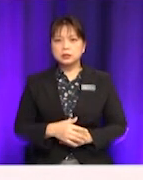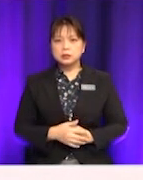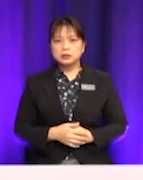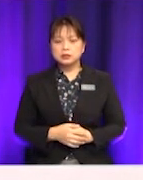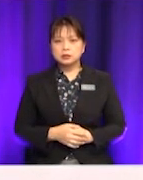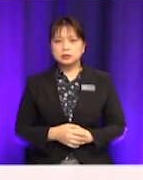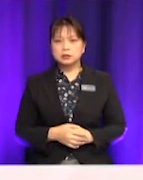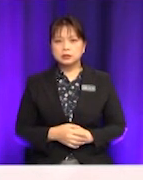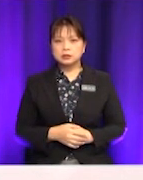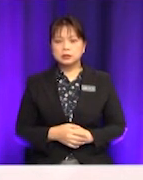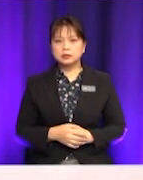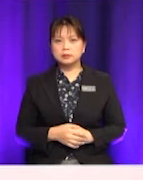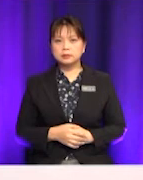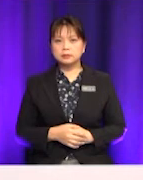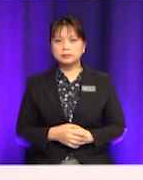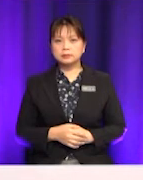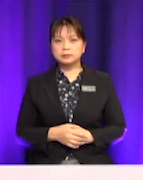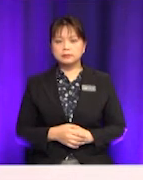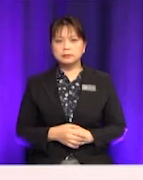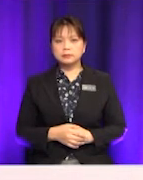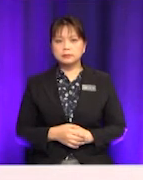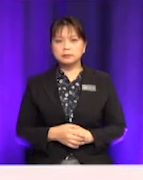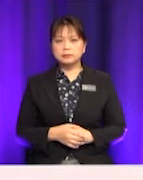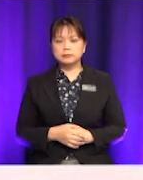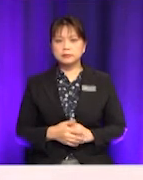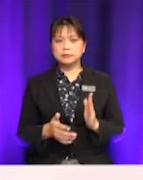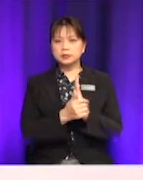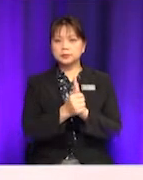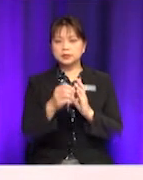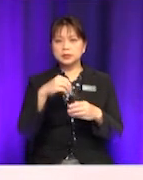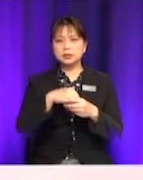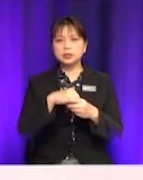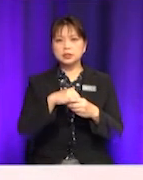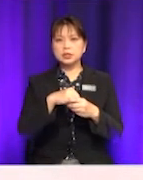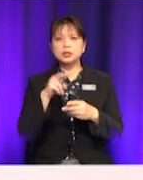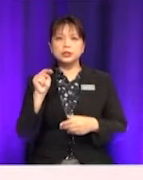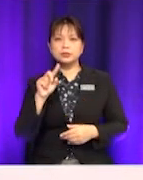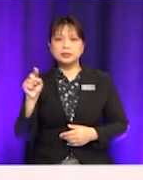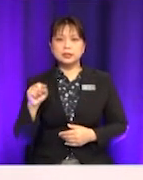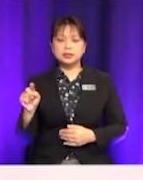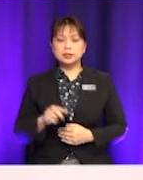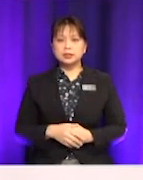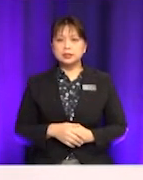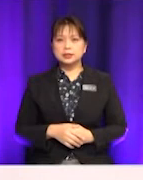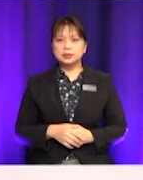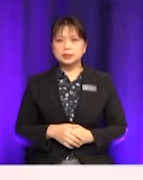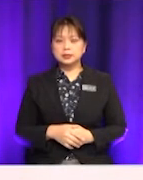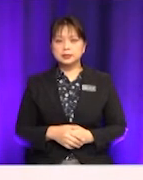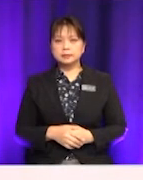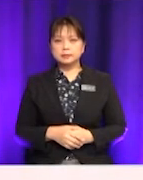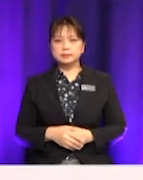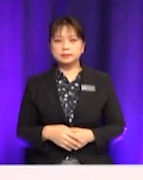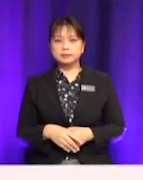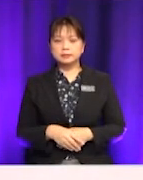that meat has to be farmed. Some experts from New Zealand say that this gives it a larger carbon footprint than